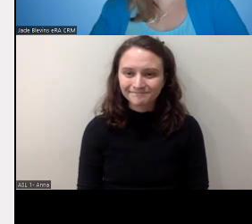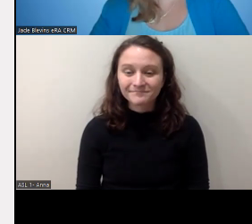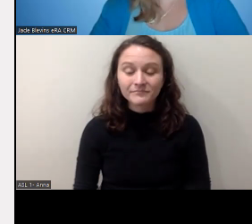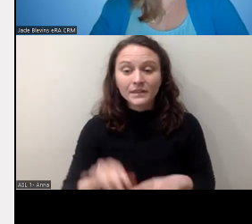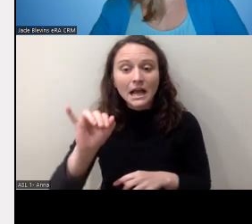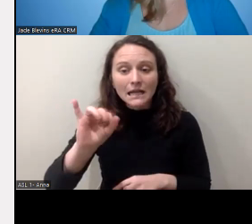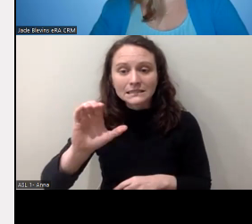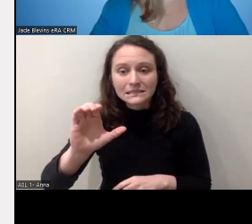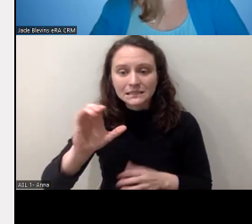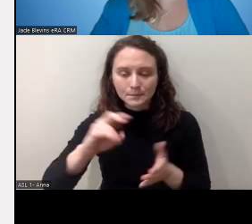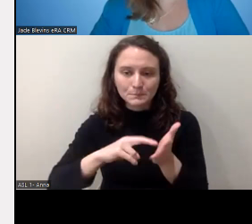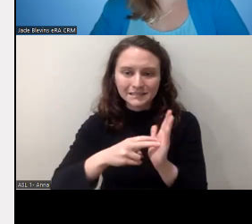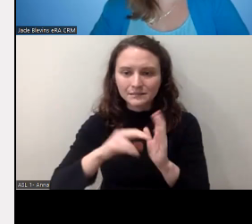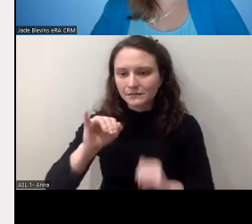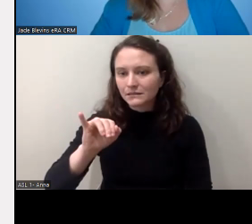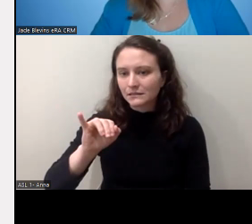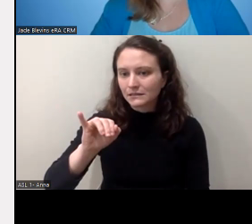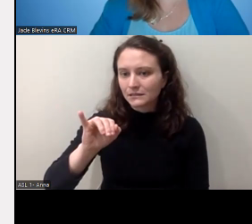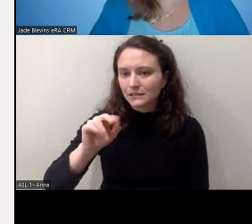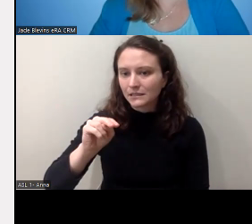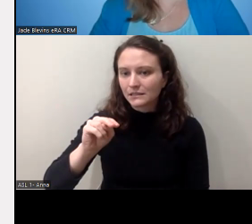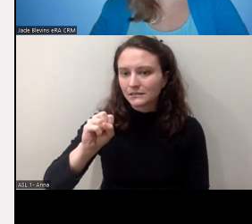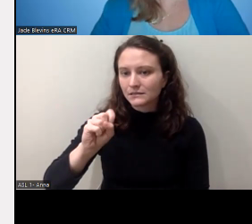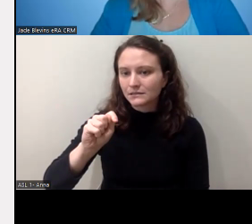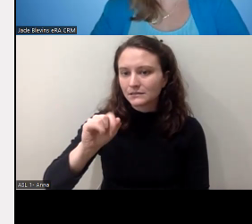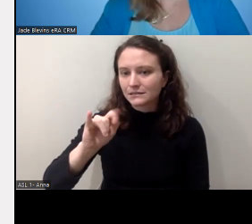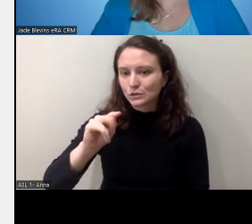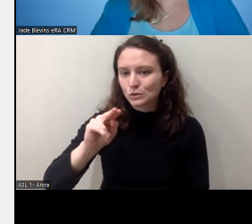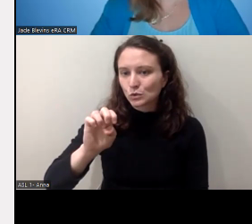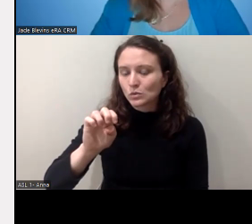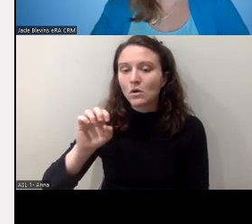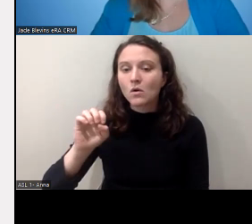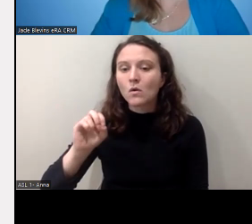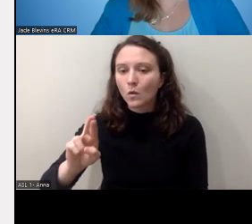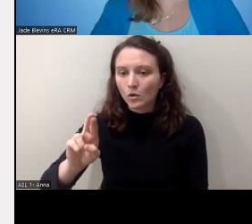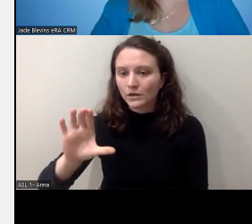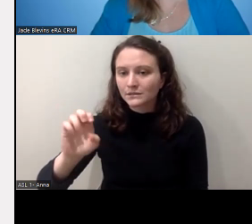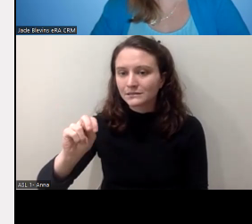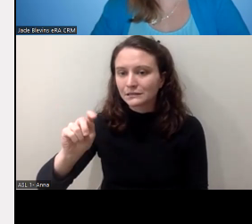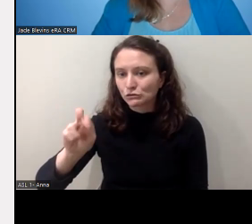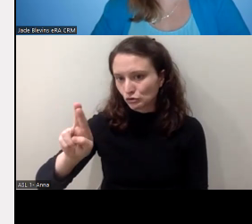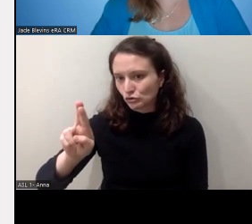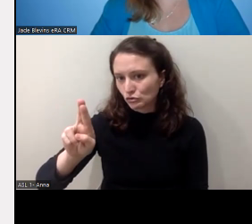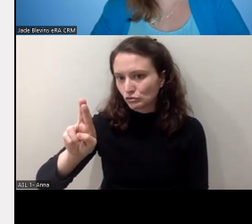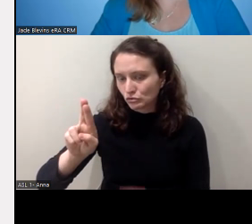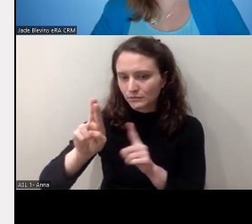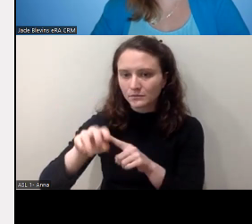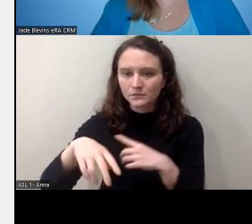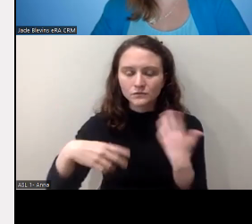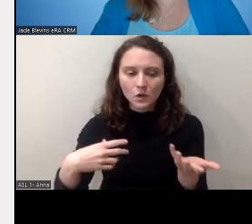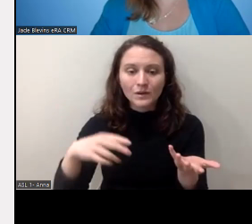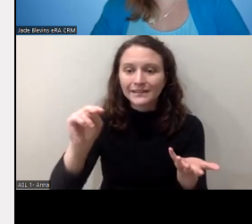IC is institute or center. For example, NCI, National Cancer Institute, is your